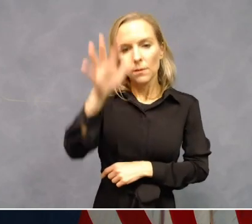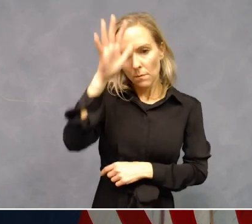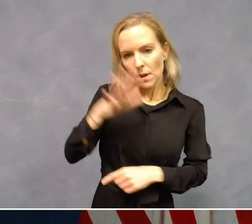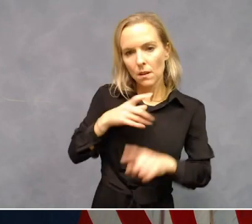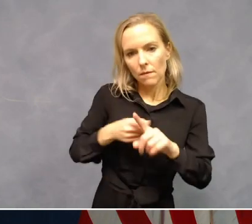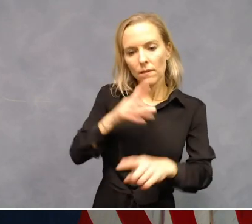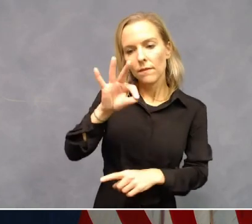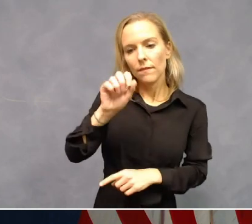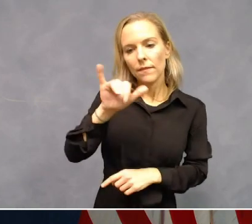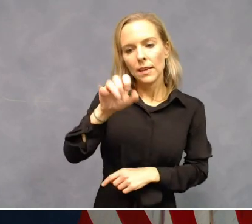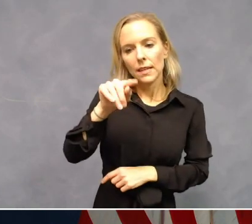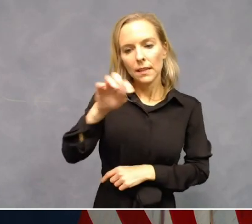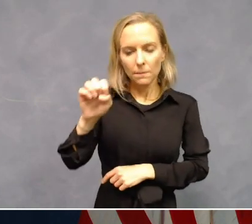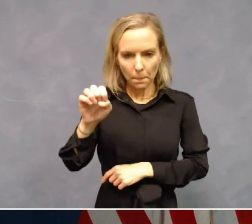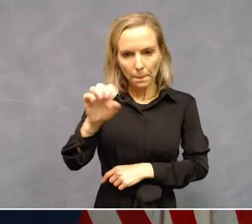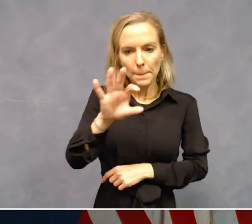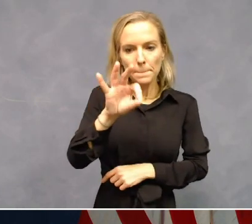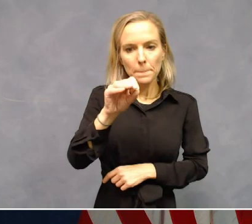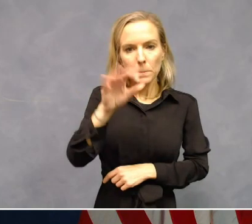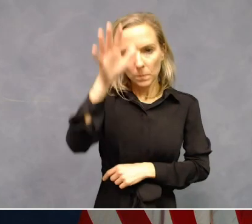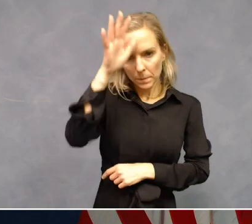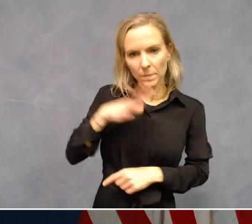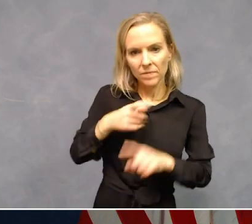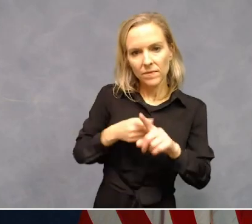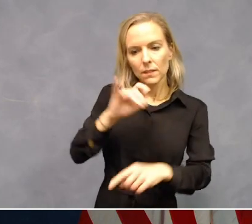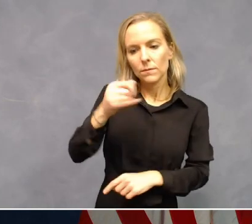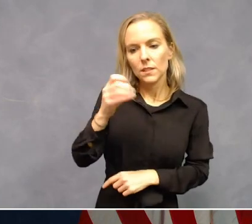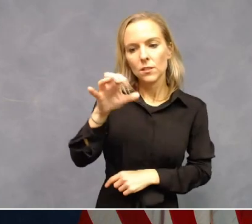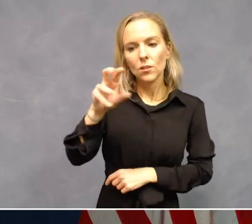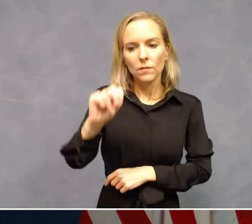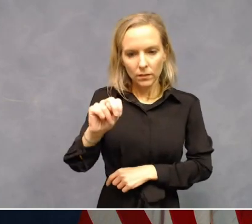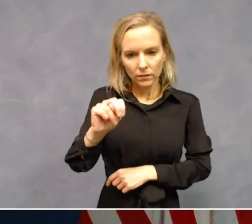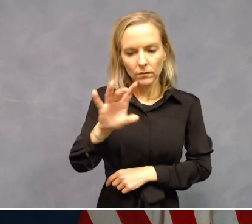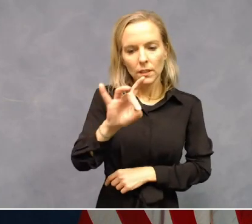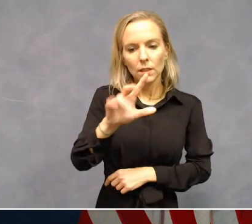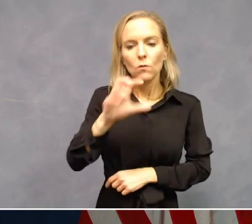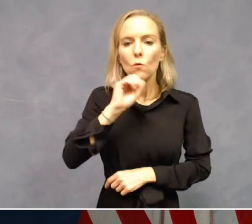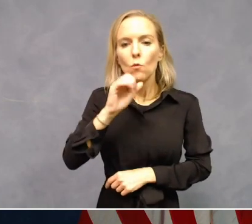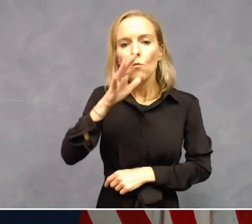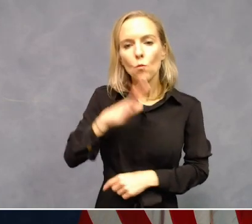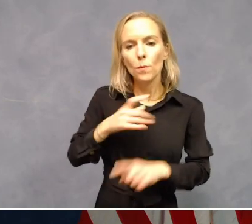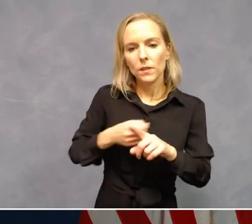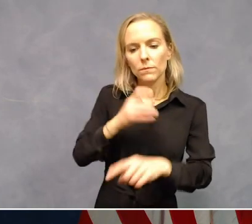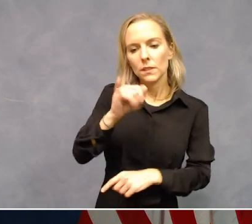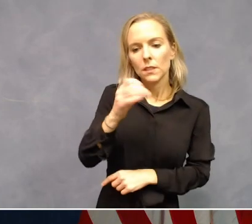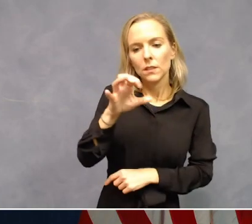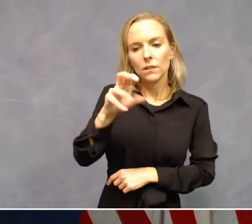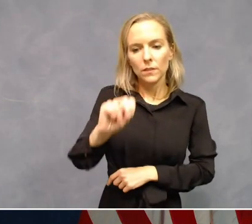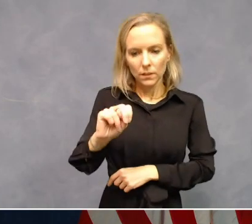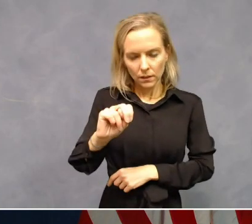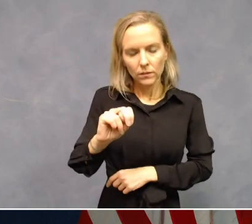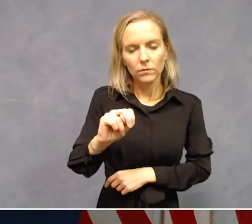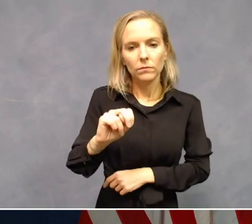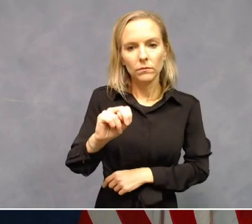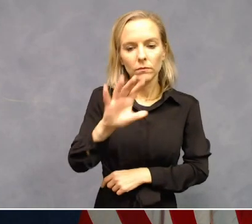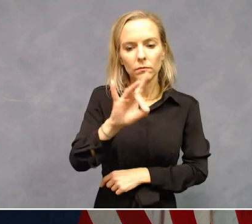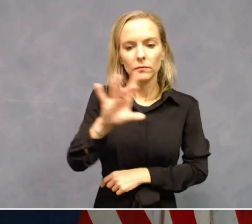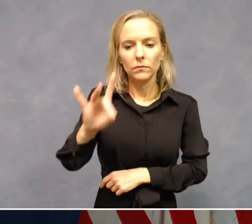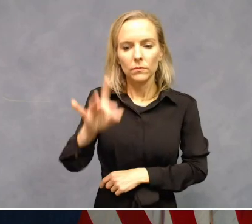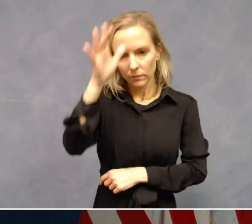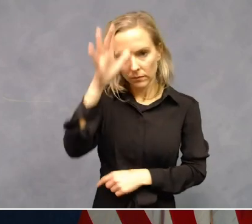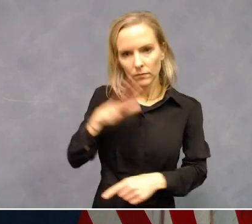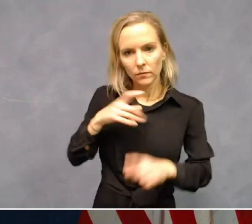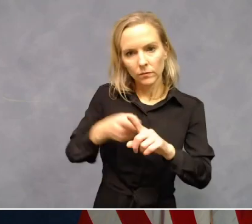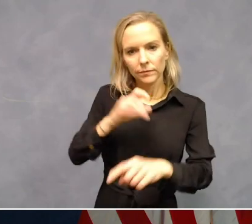Fayette, 90-year-old man from Jefferson, 83-year-old woman from Jefferson, 88-year-old man from